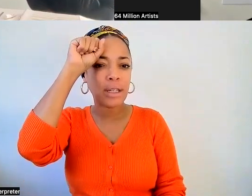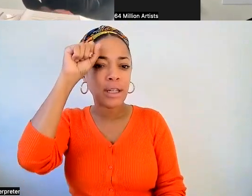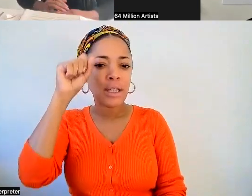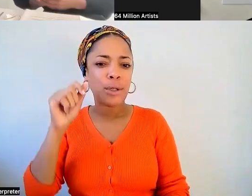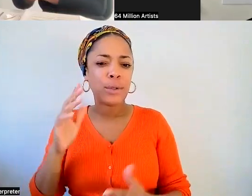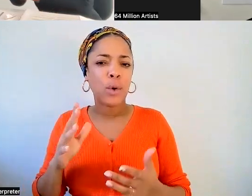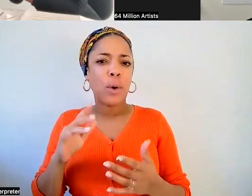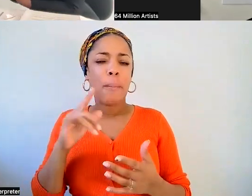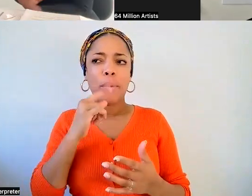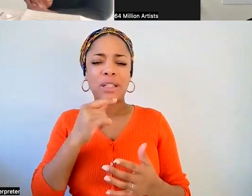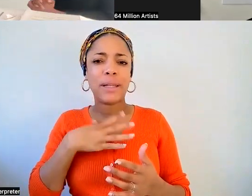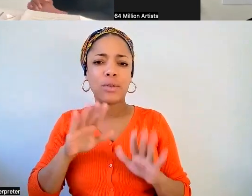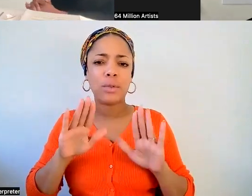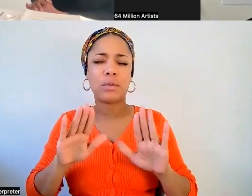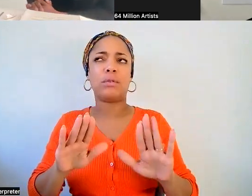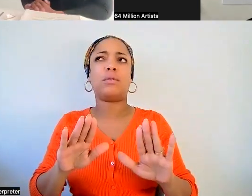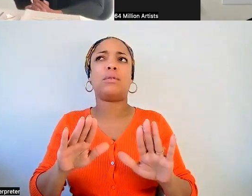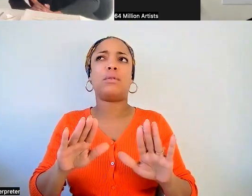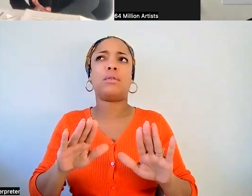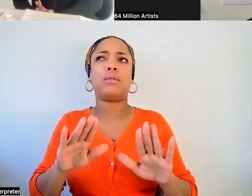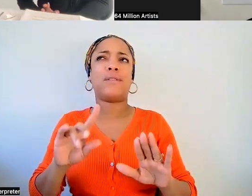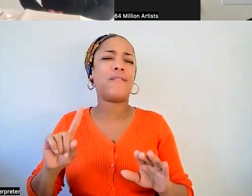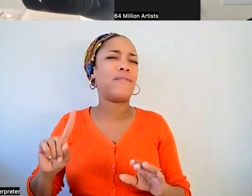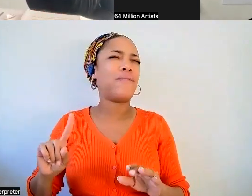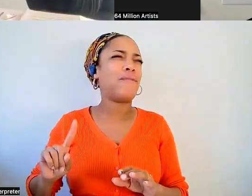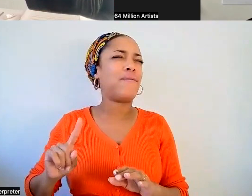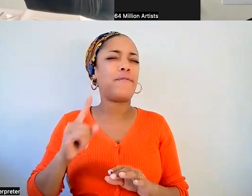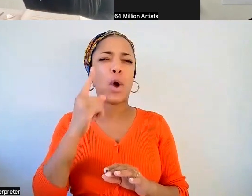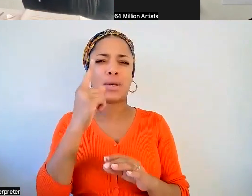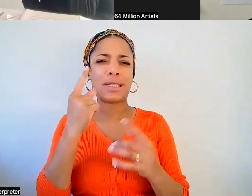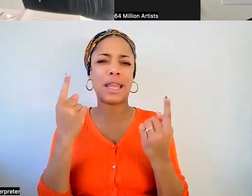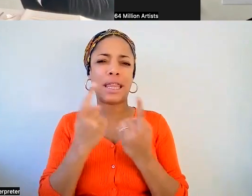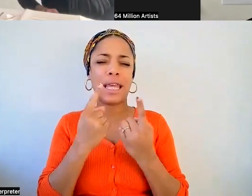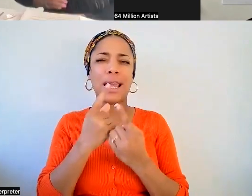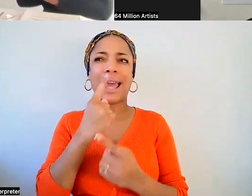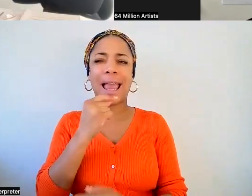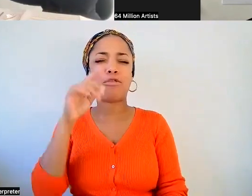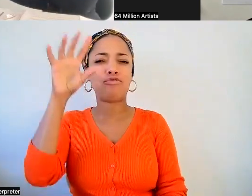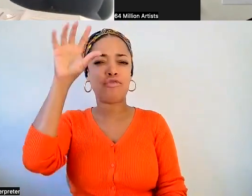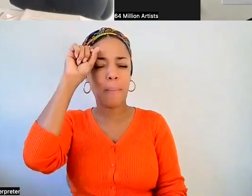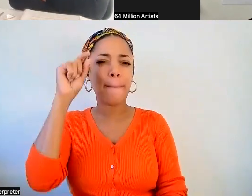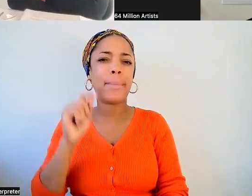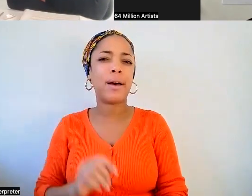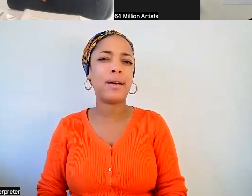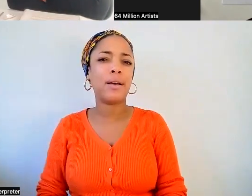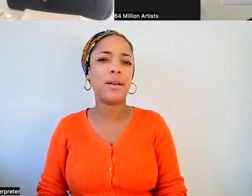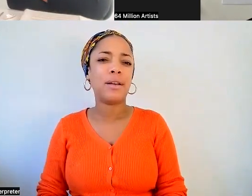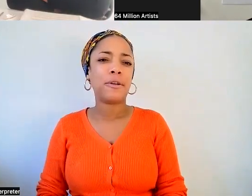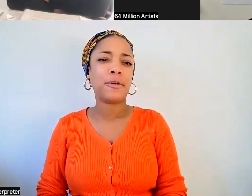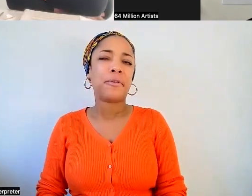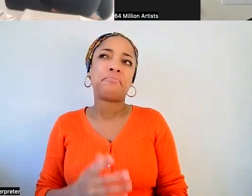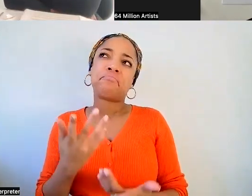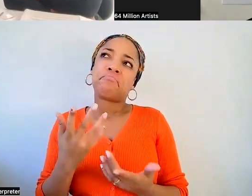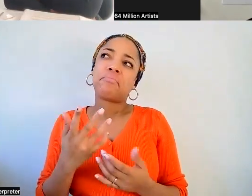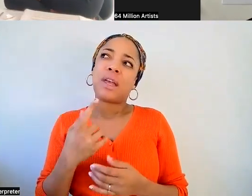think about the very first things, very first thing that you can remember. I'm guessing you were